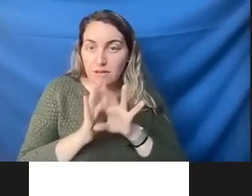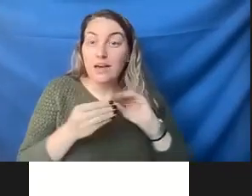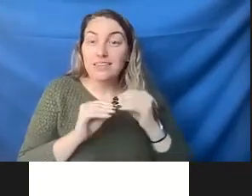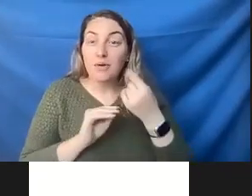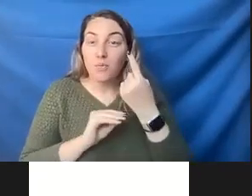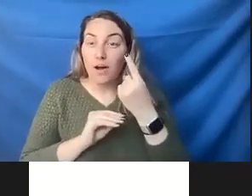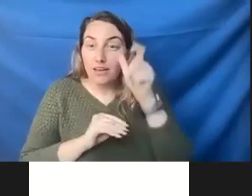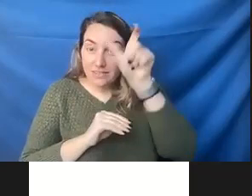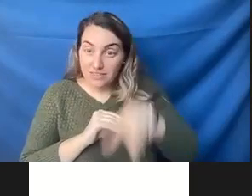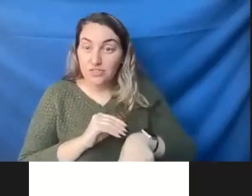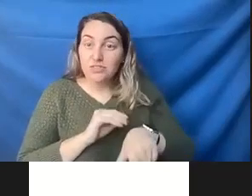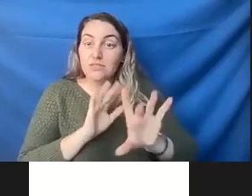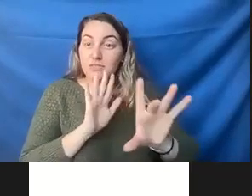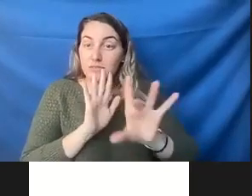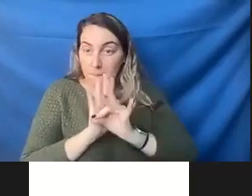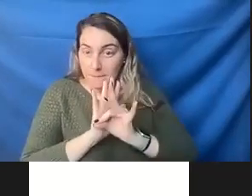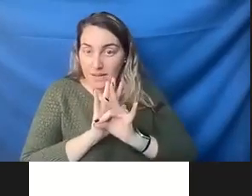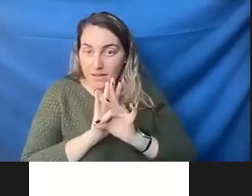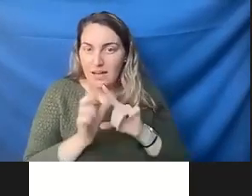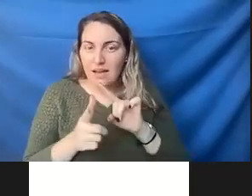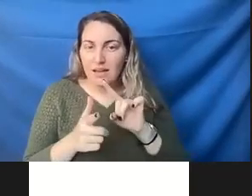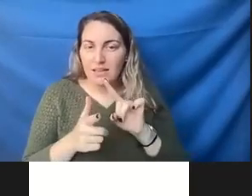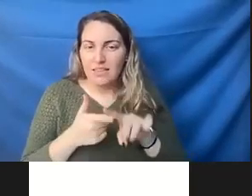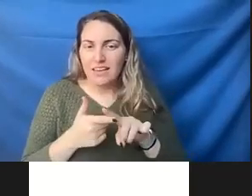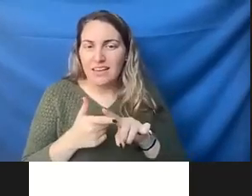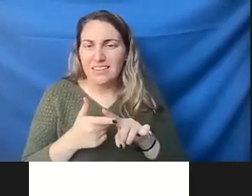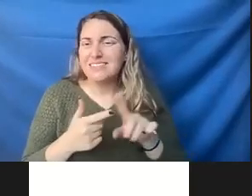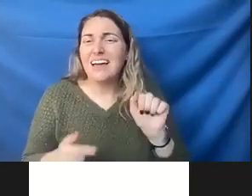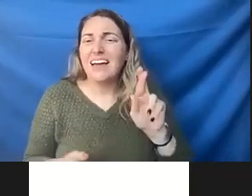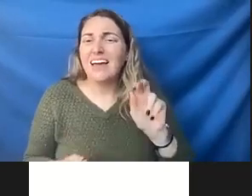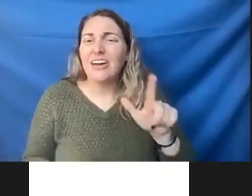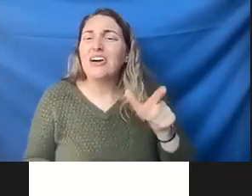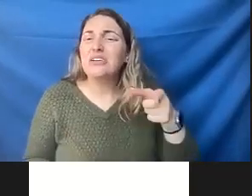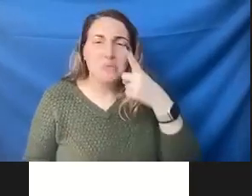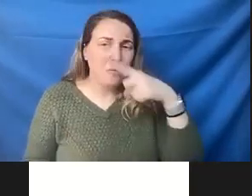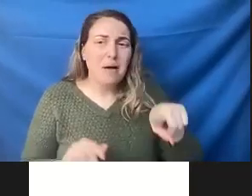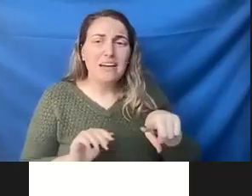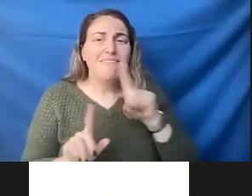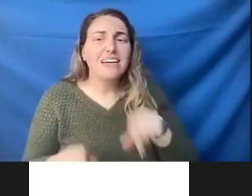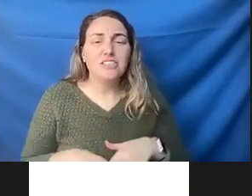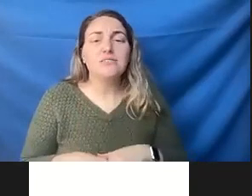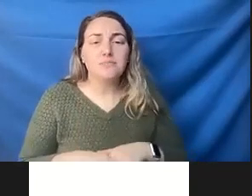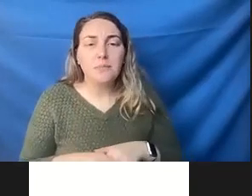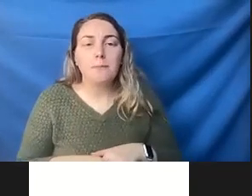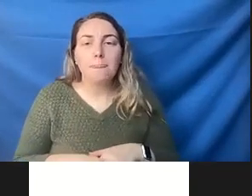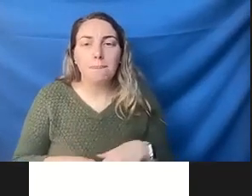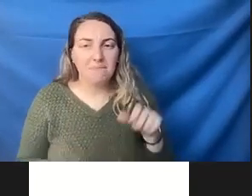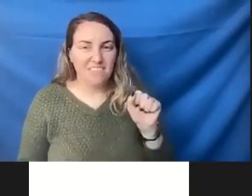Ariel, you showed on the video, I don't know, I'll just let you answer this question. Right, I think that I just want to clarify,